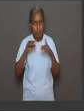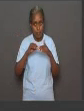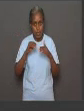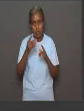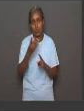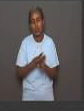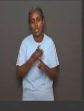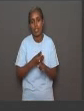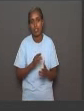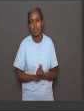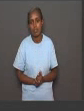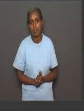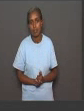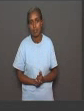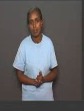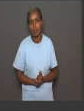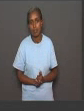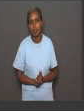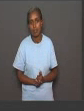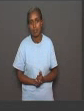150 Birr to rent.